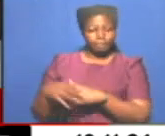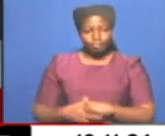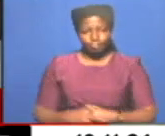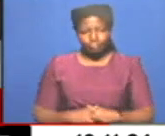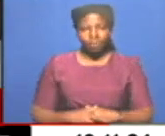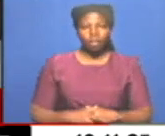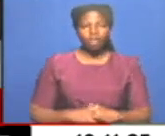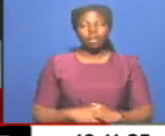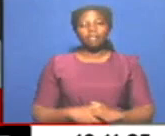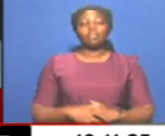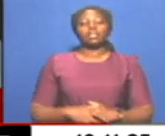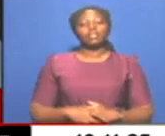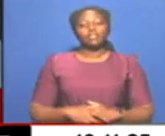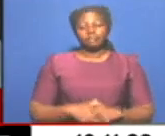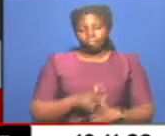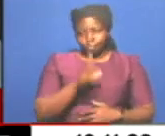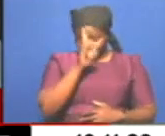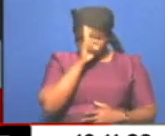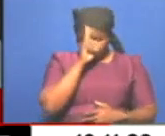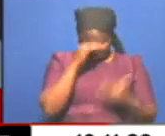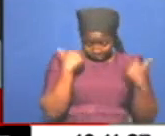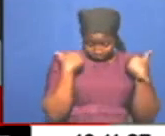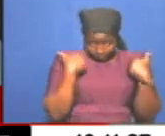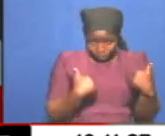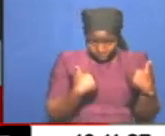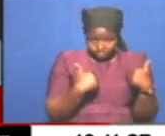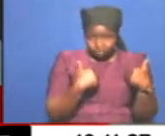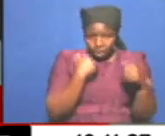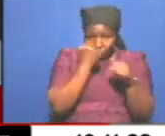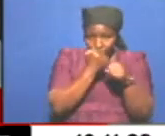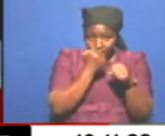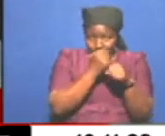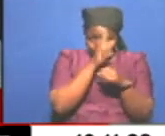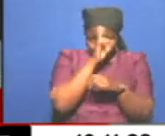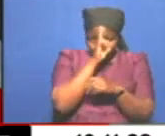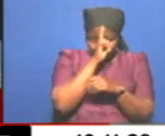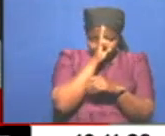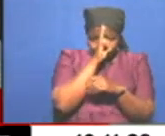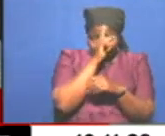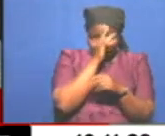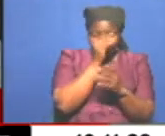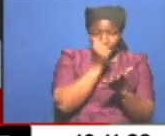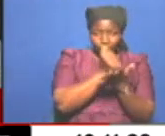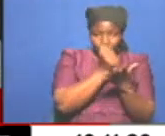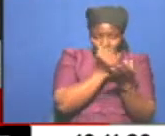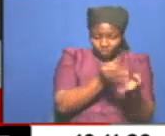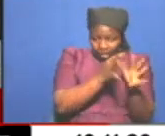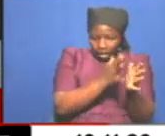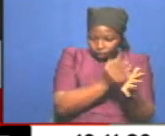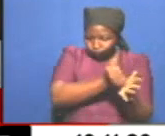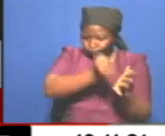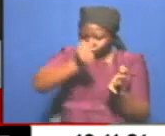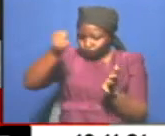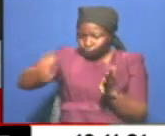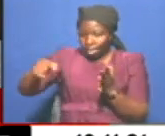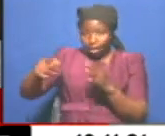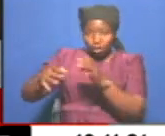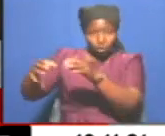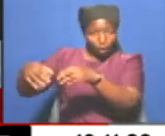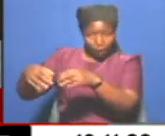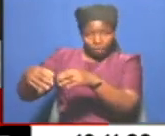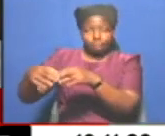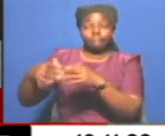a police officer, I'm seconded there, mm-hmm. and I'm the principal liaison officer. Mm-hmm. And